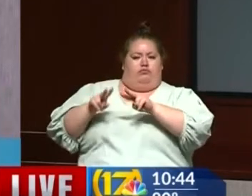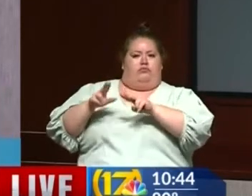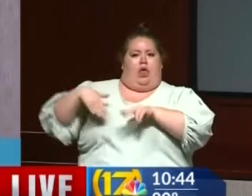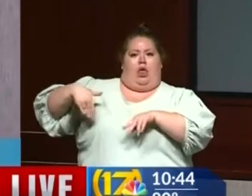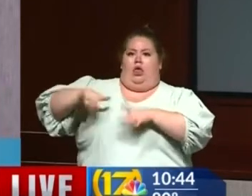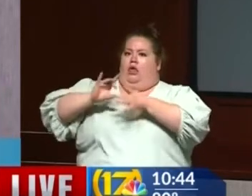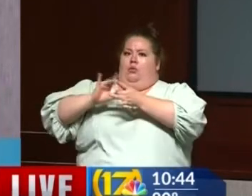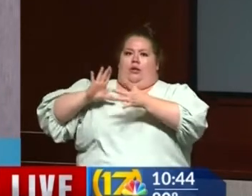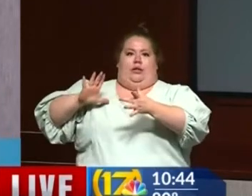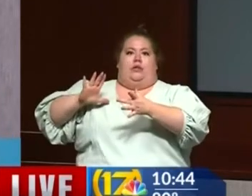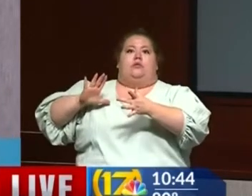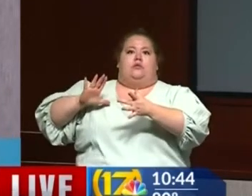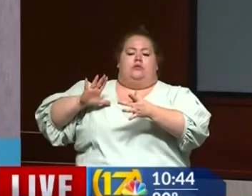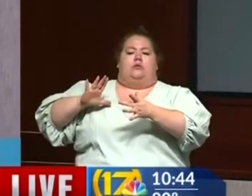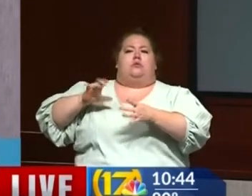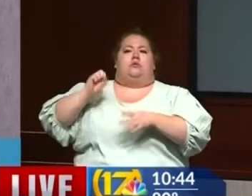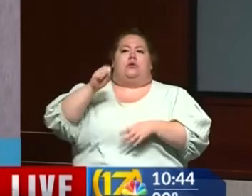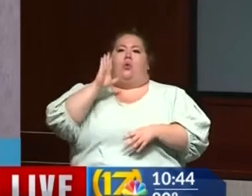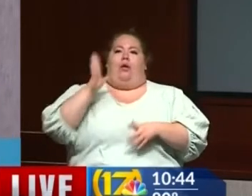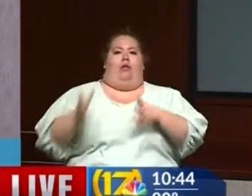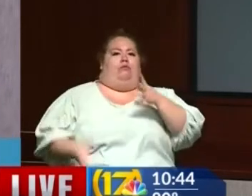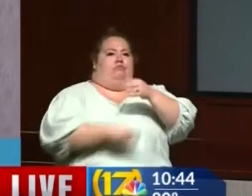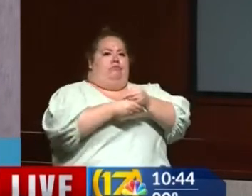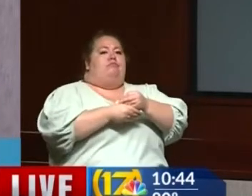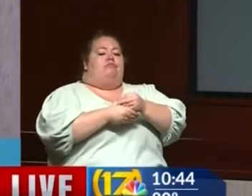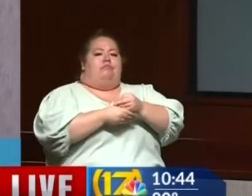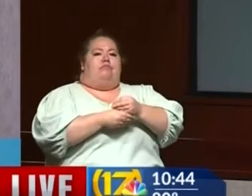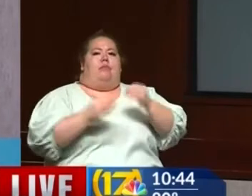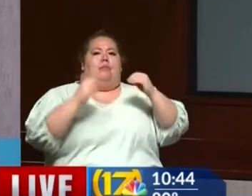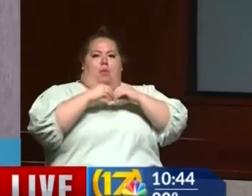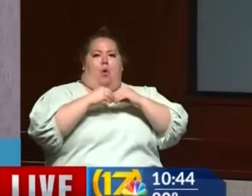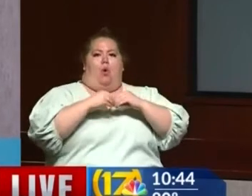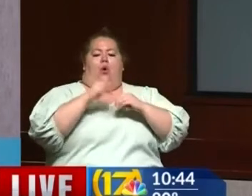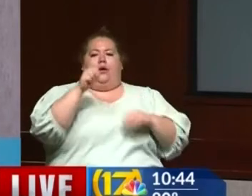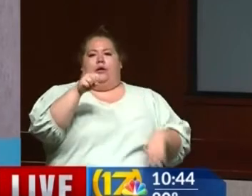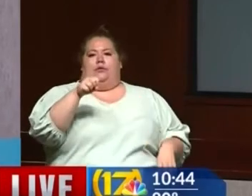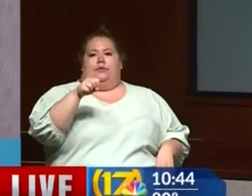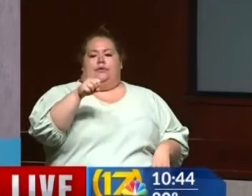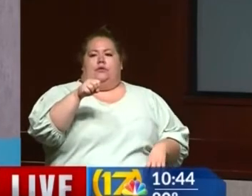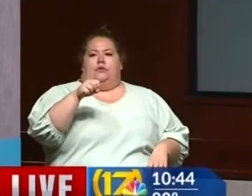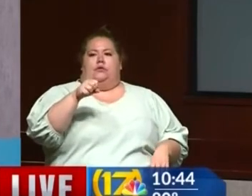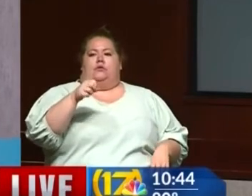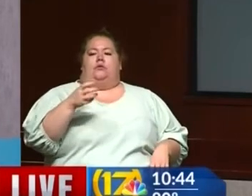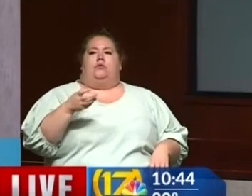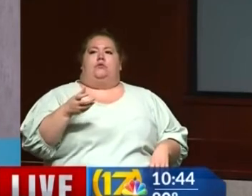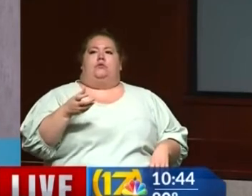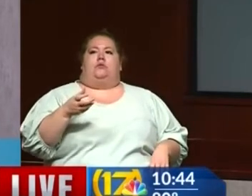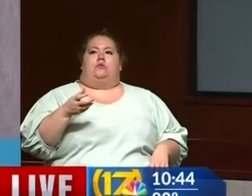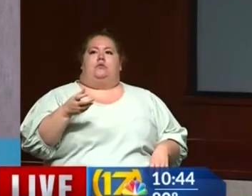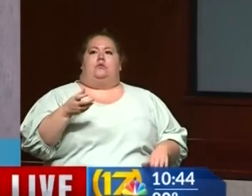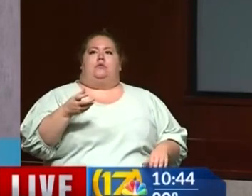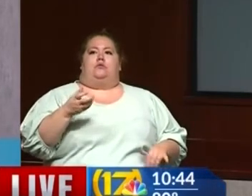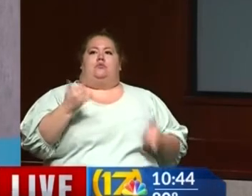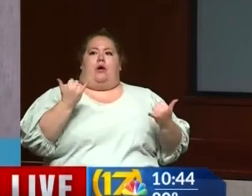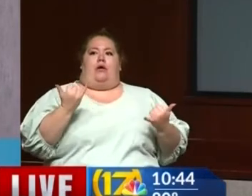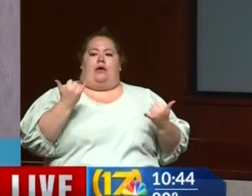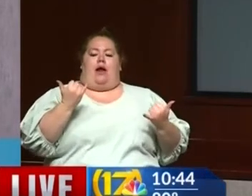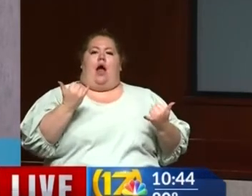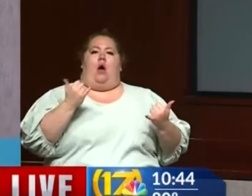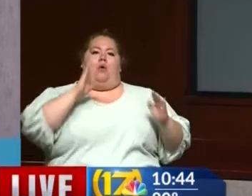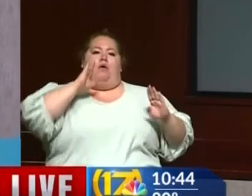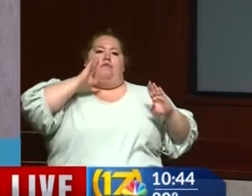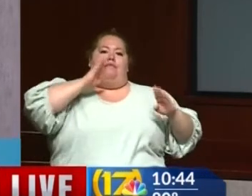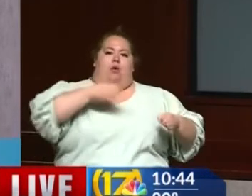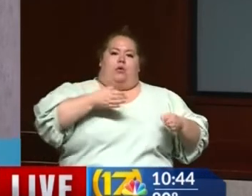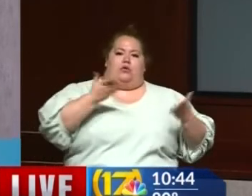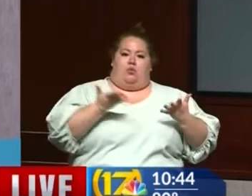to our efforts, but really the main focus here is the number of people that we can